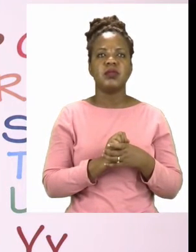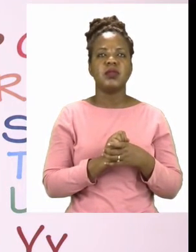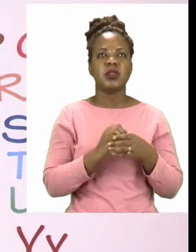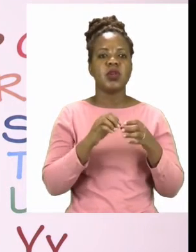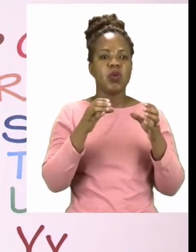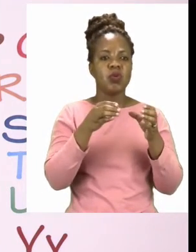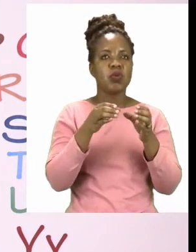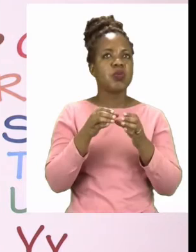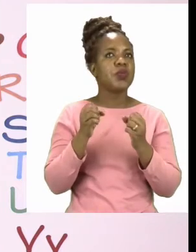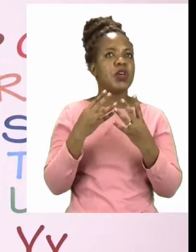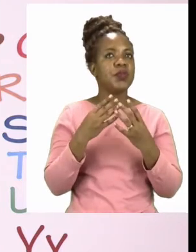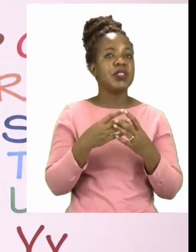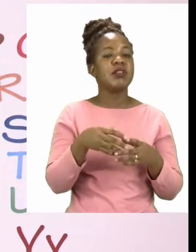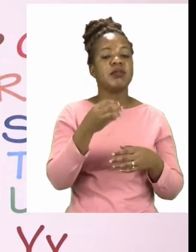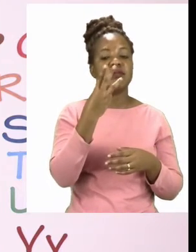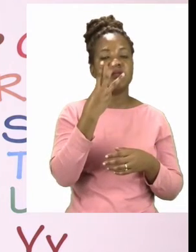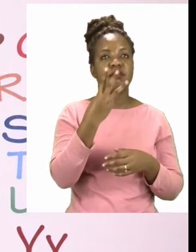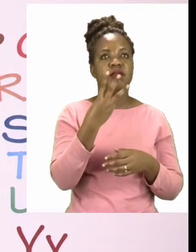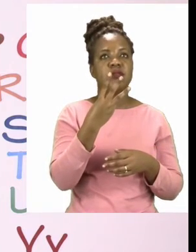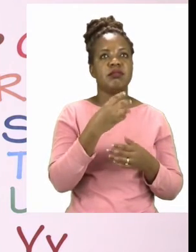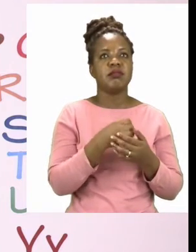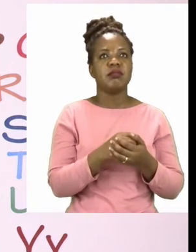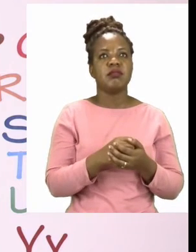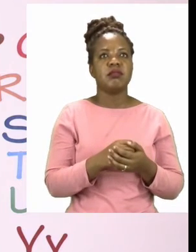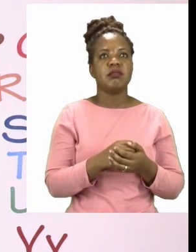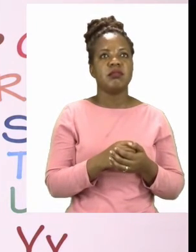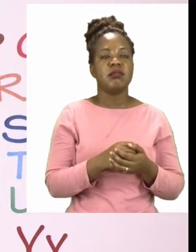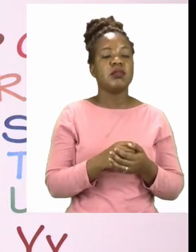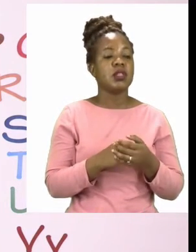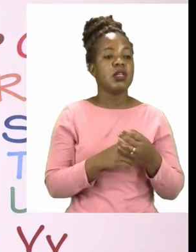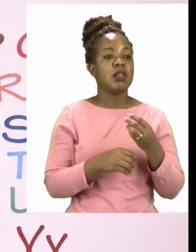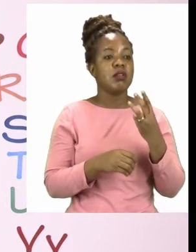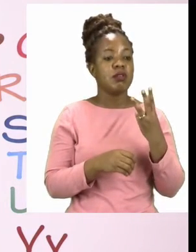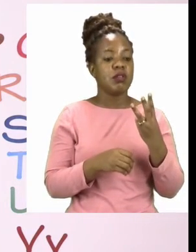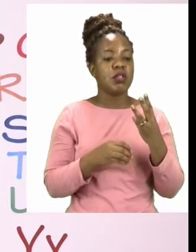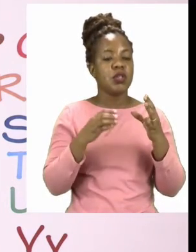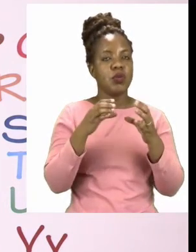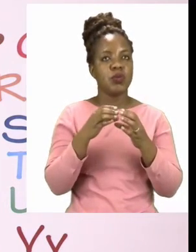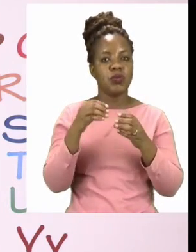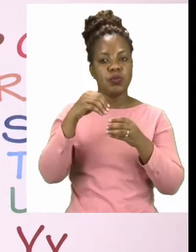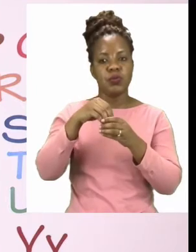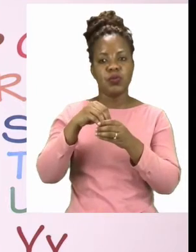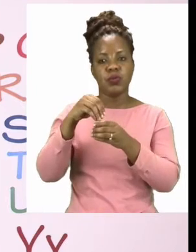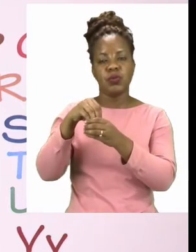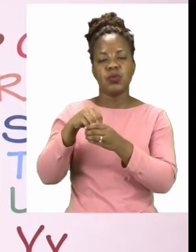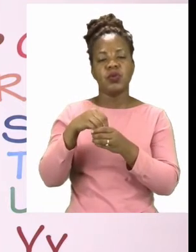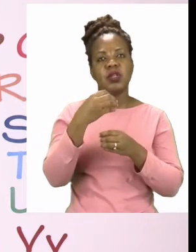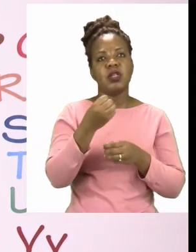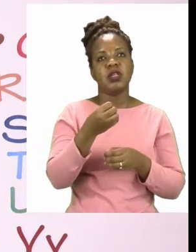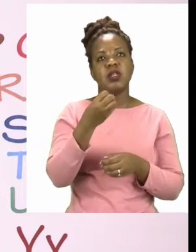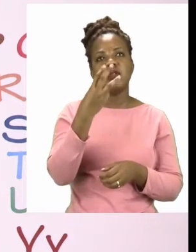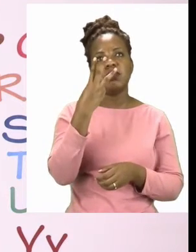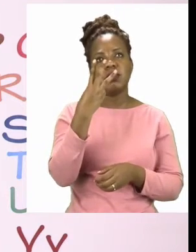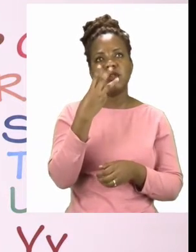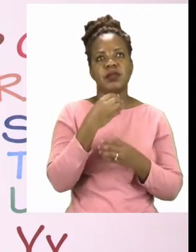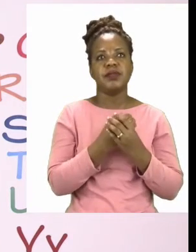groups? 3. So it's 3 groups of 3. So I'm going to start by